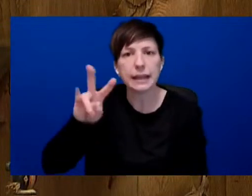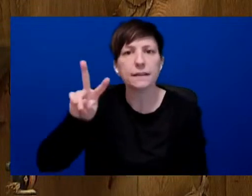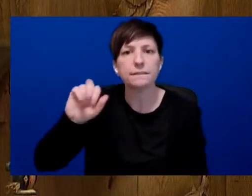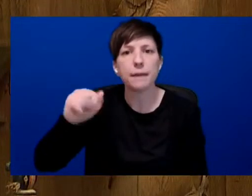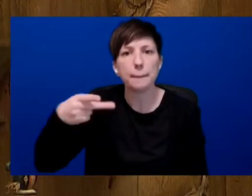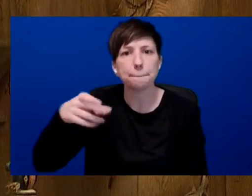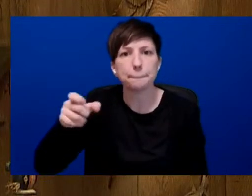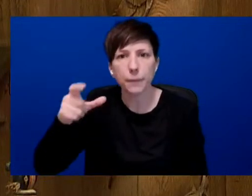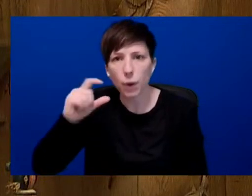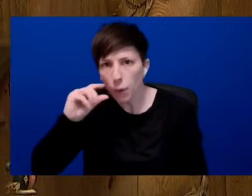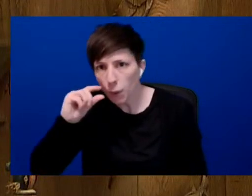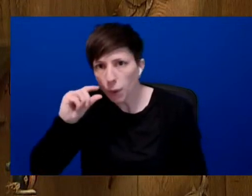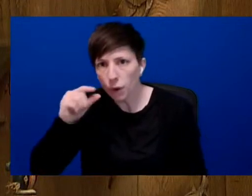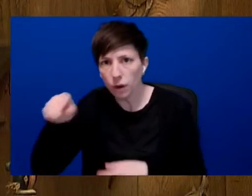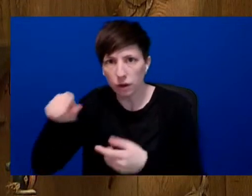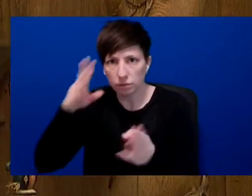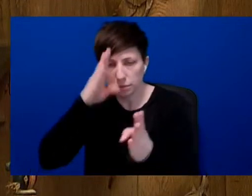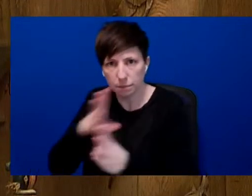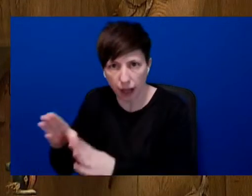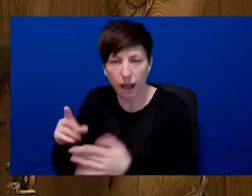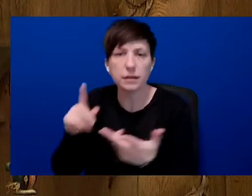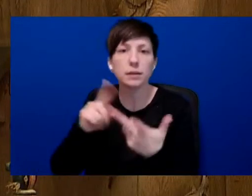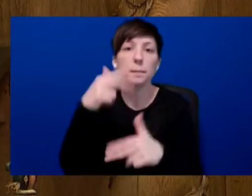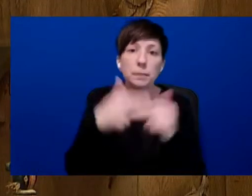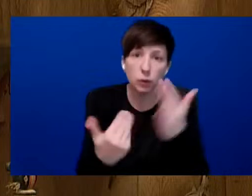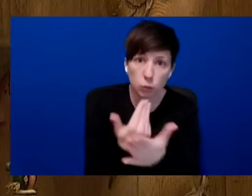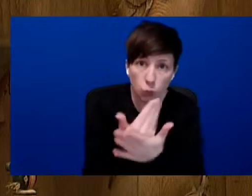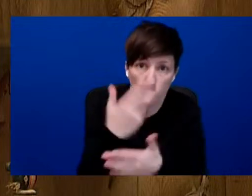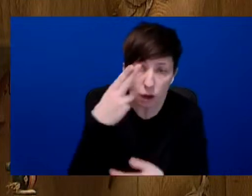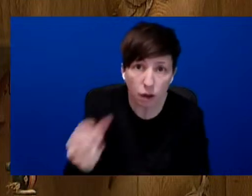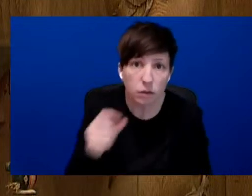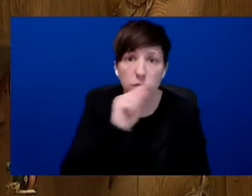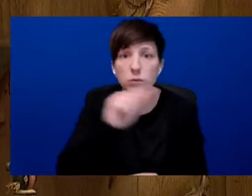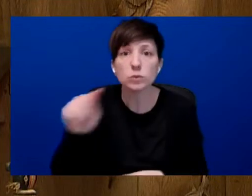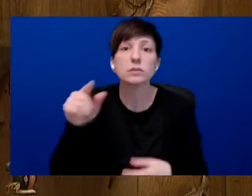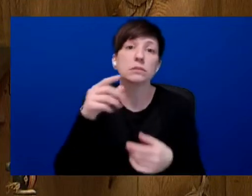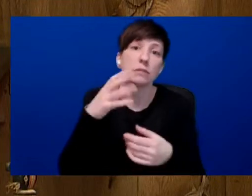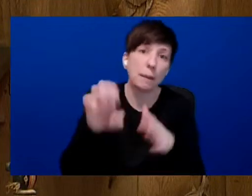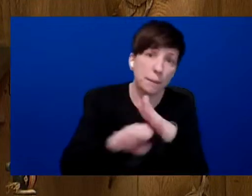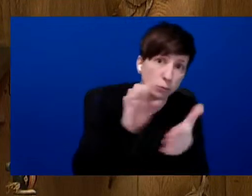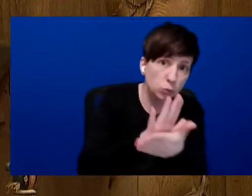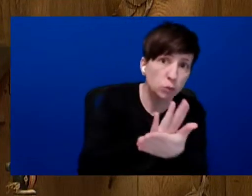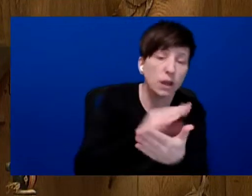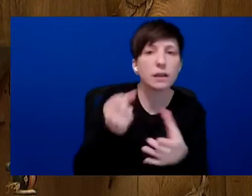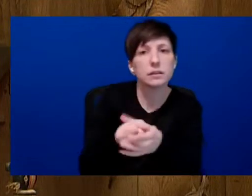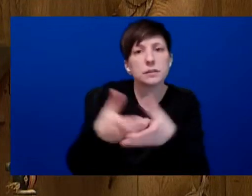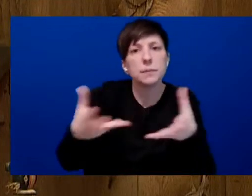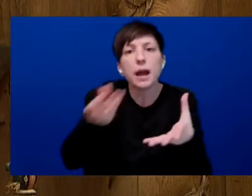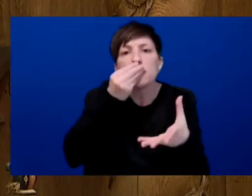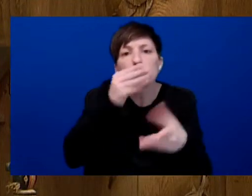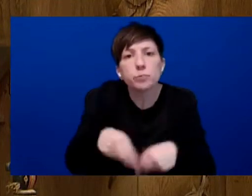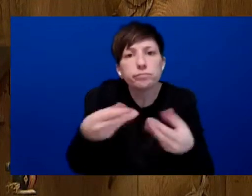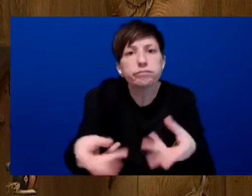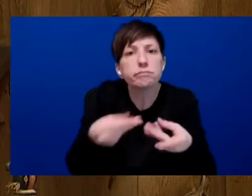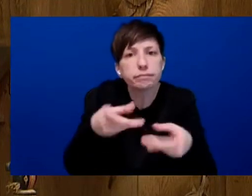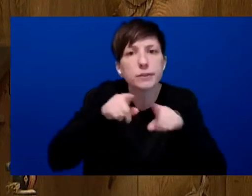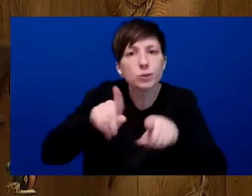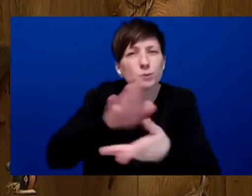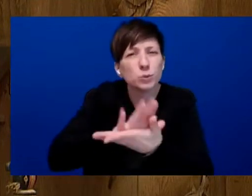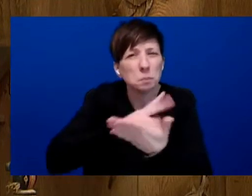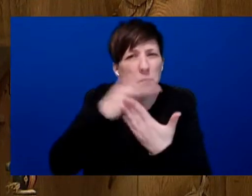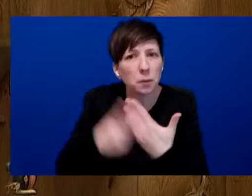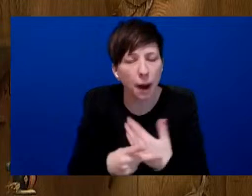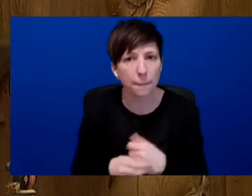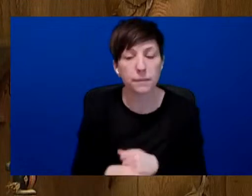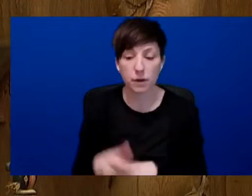building new schools, and expanding nutrition programs. In Surrey and White Rock schools alone, more than